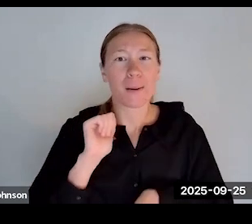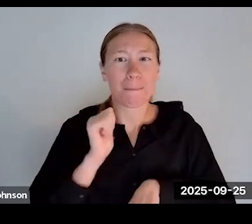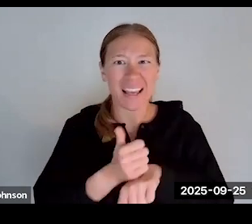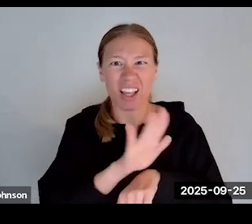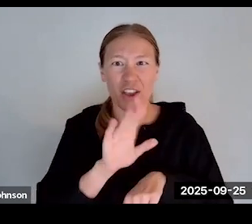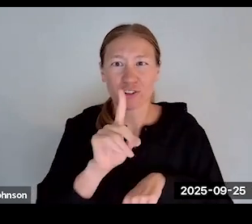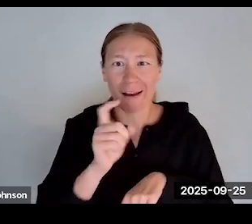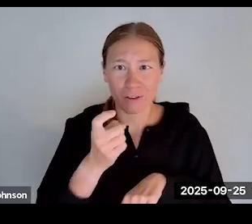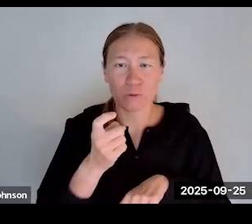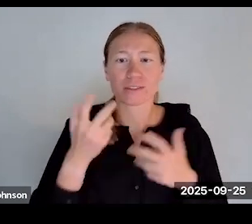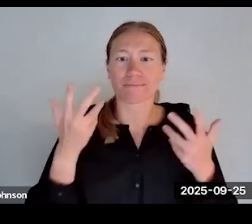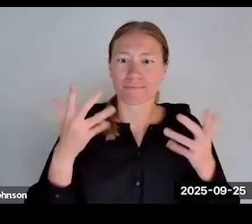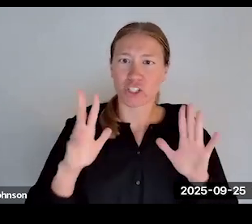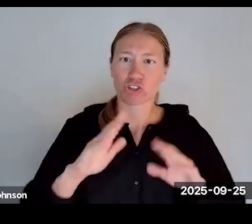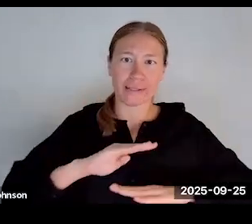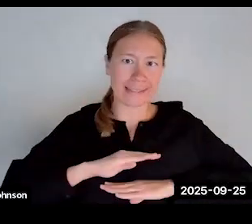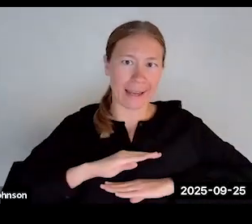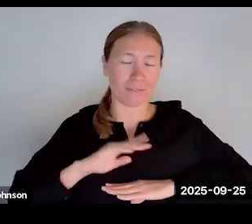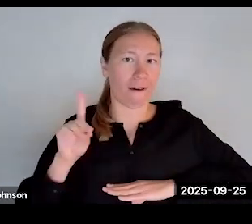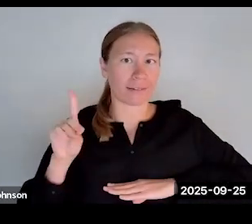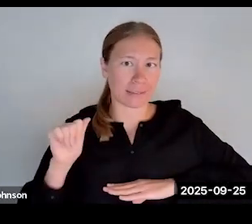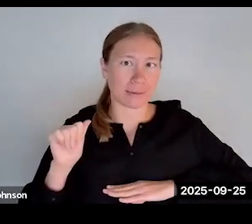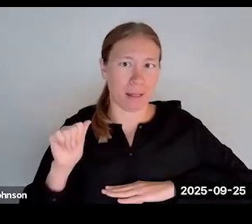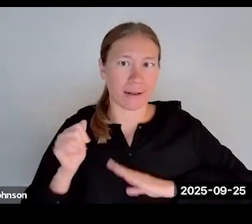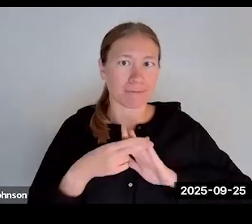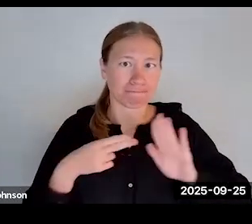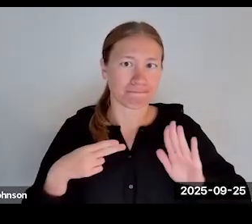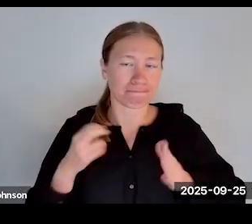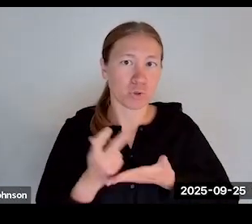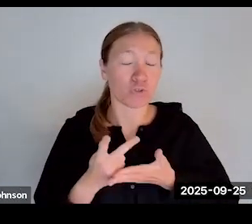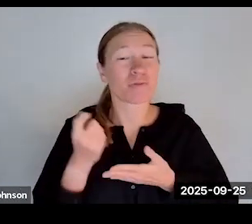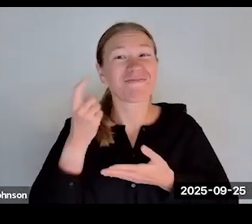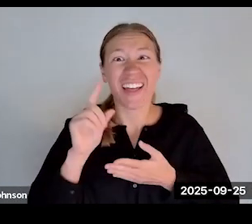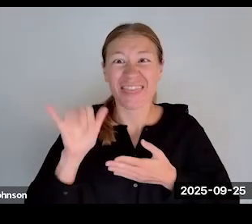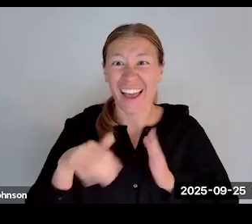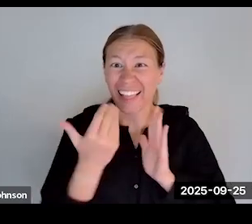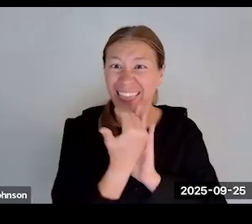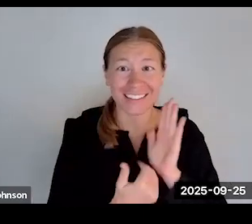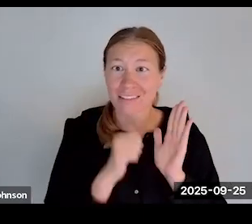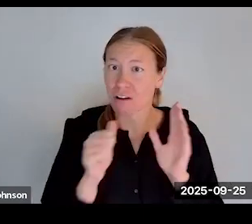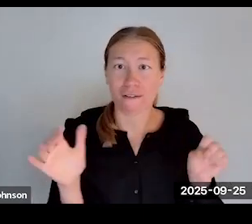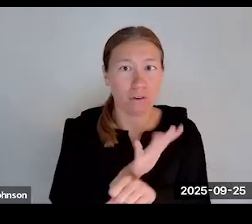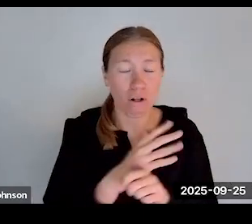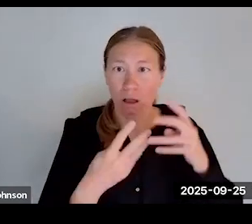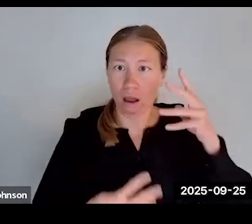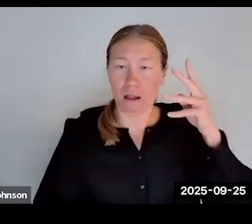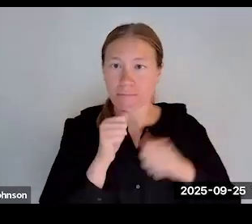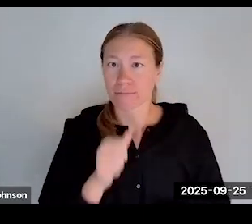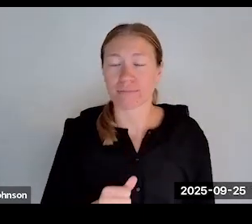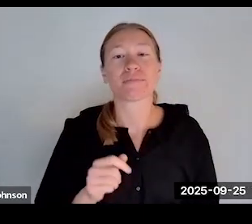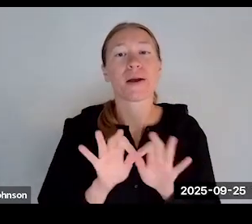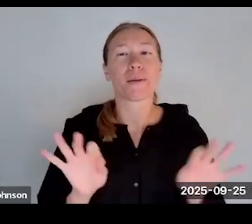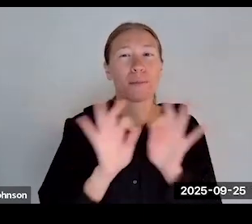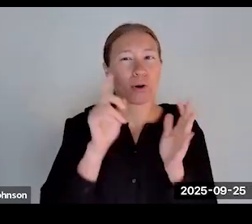alone, meet the definition of a disability. But that list is not exhaustive, and it's important to remember that any